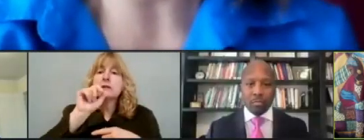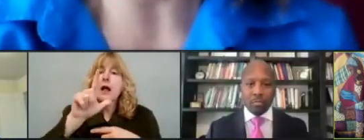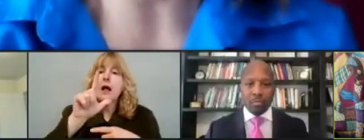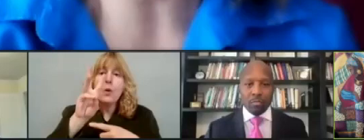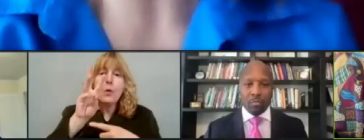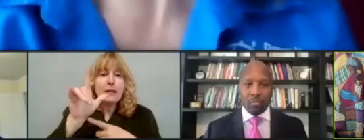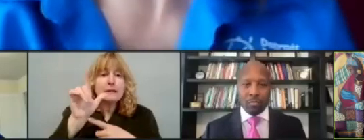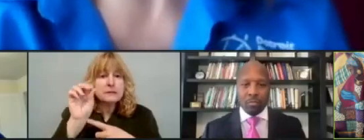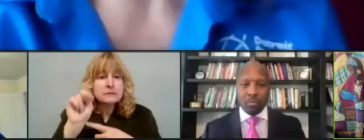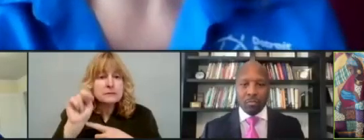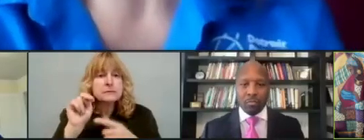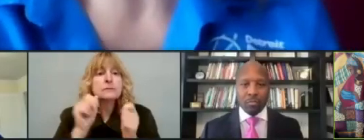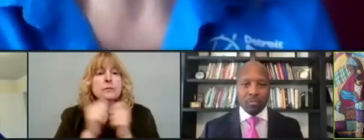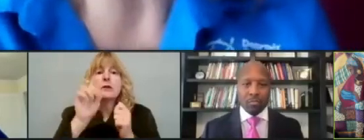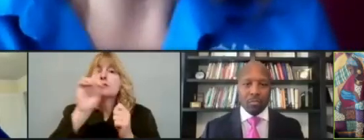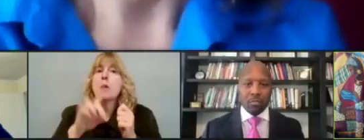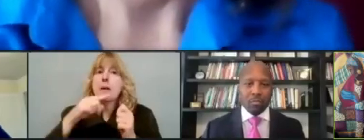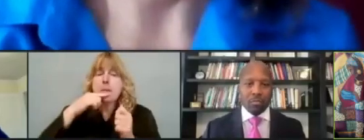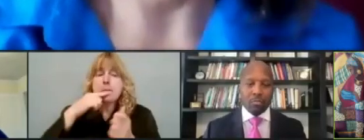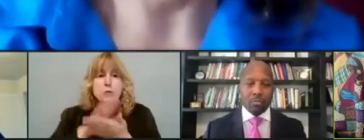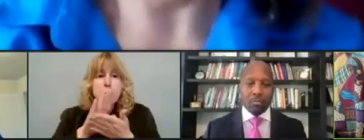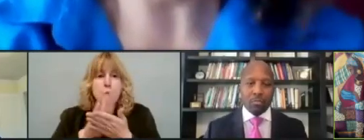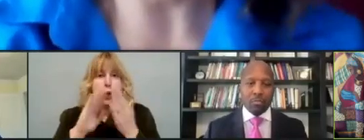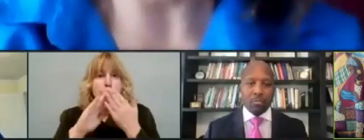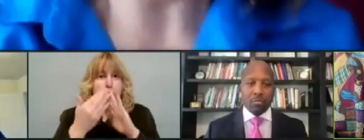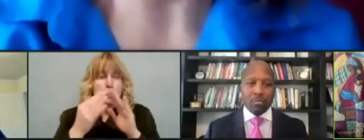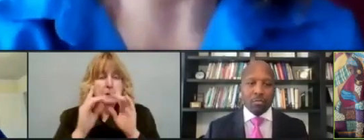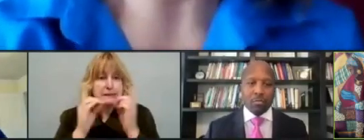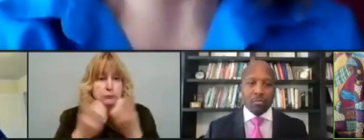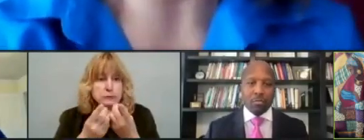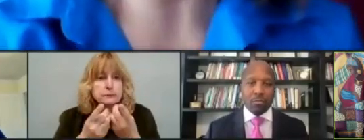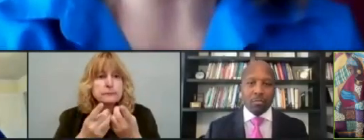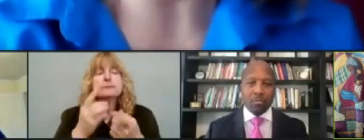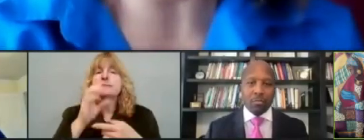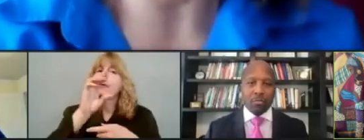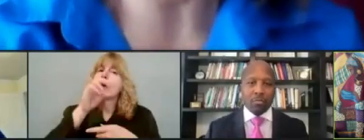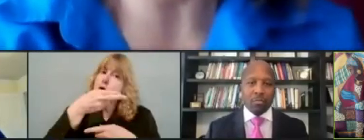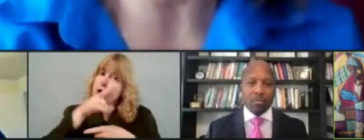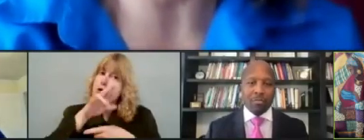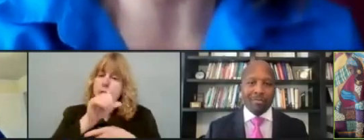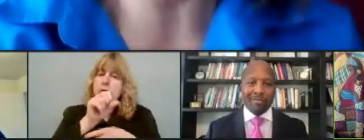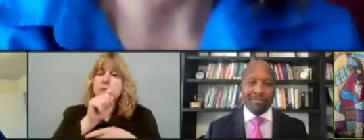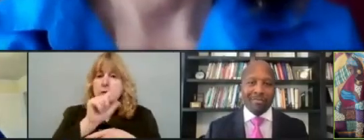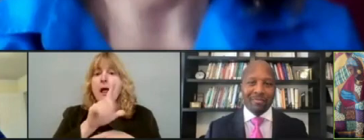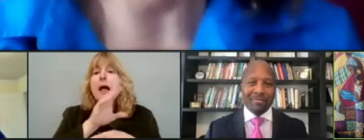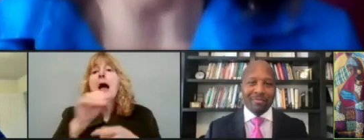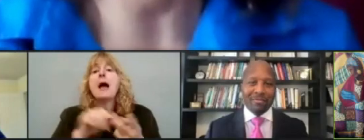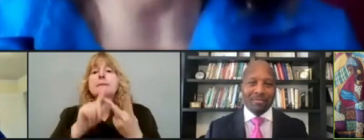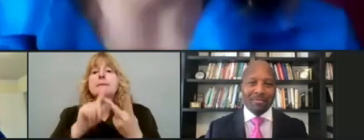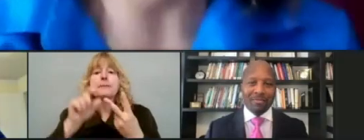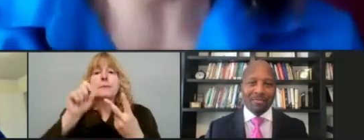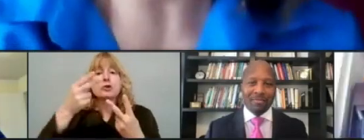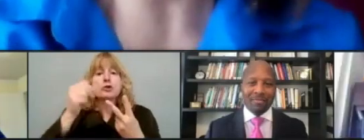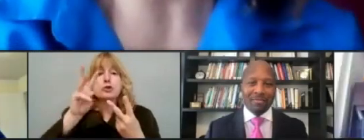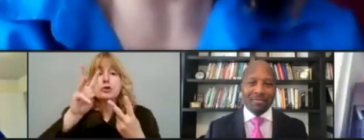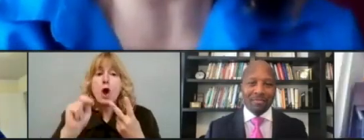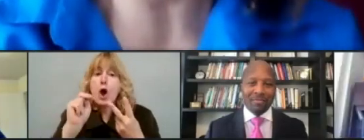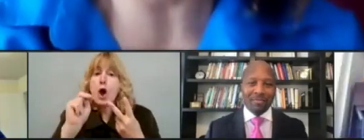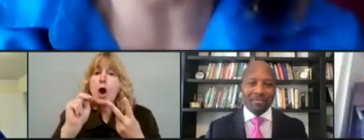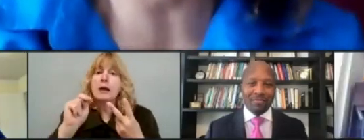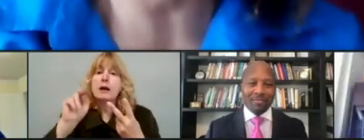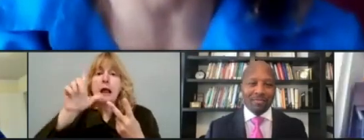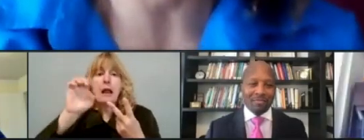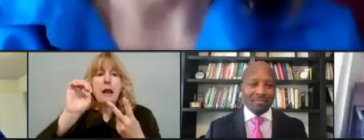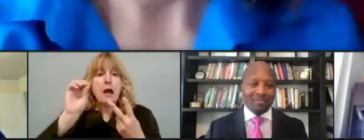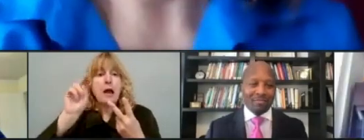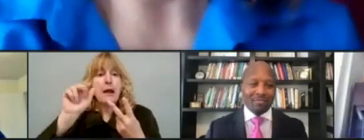Public Schools Community District. And also we have Sean Leonard joining us from the National